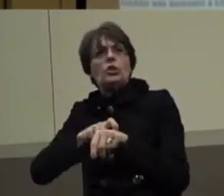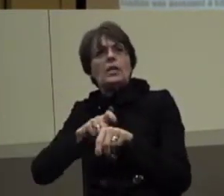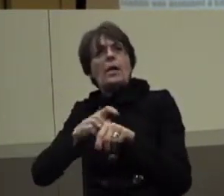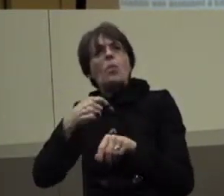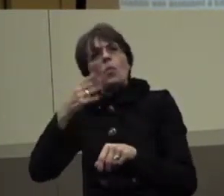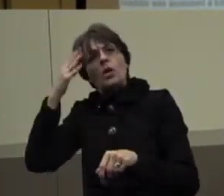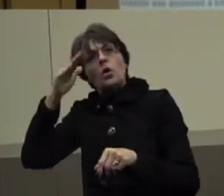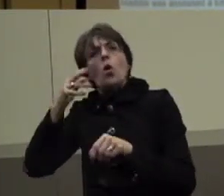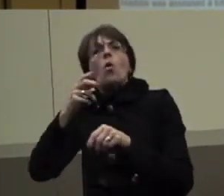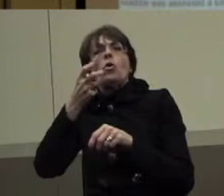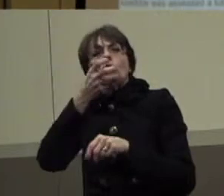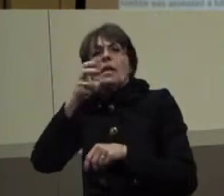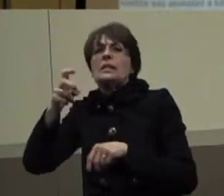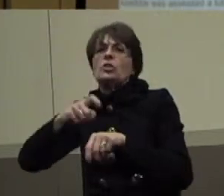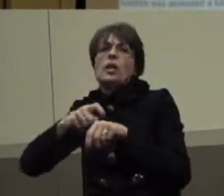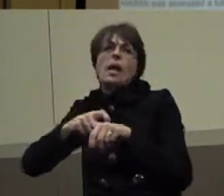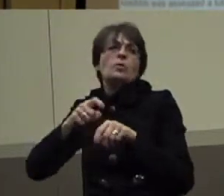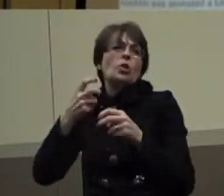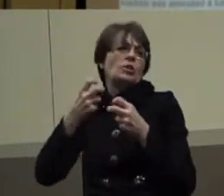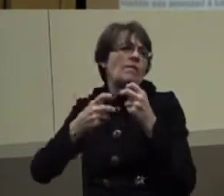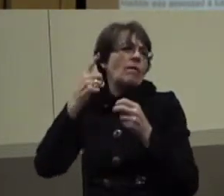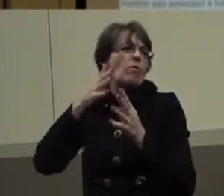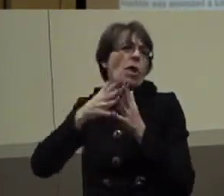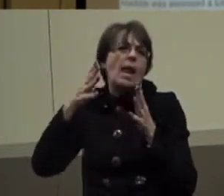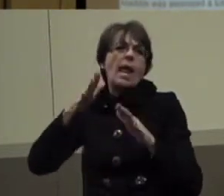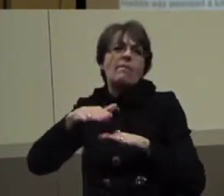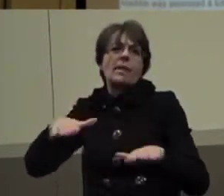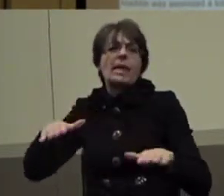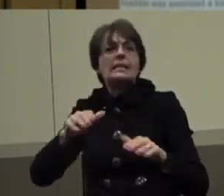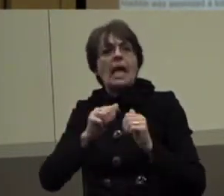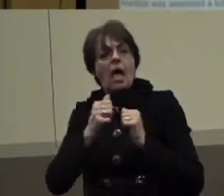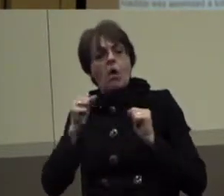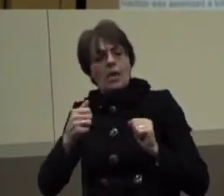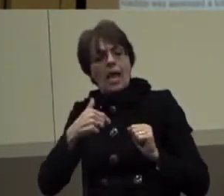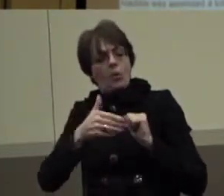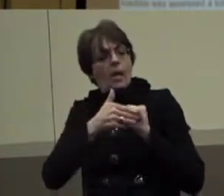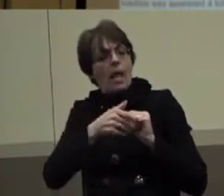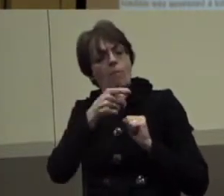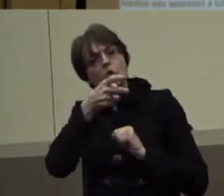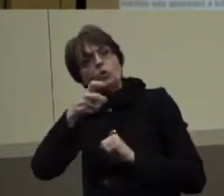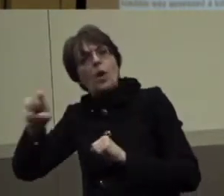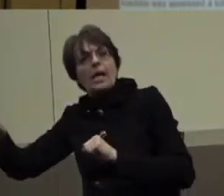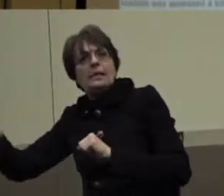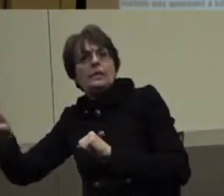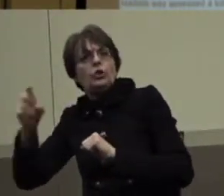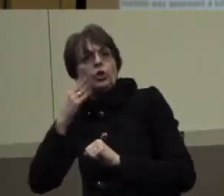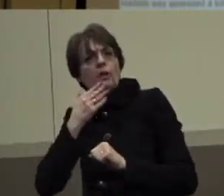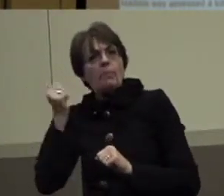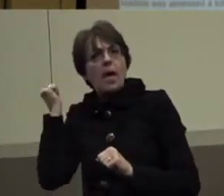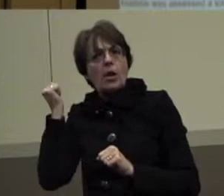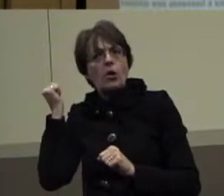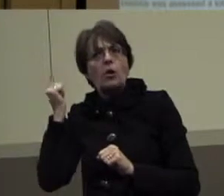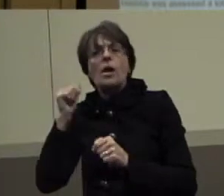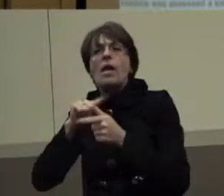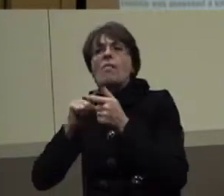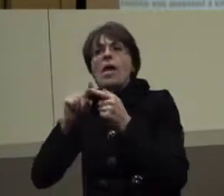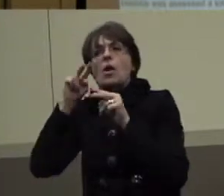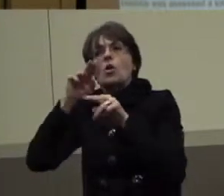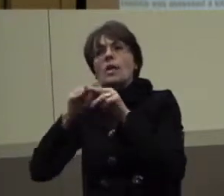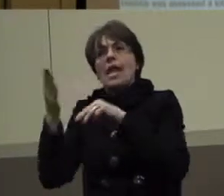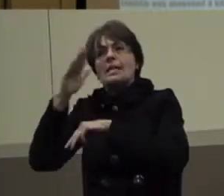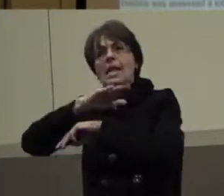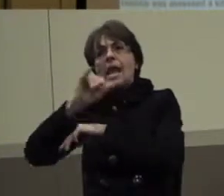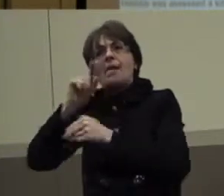times are difficult for lots of kids. What can we do to help her transition better? And then we look at day of the week. Now that only works